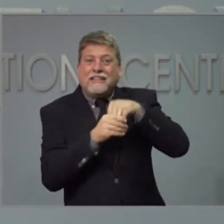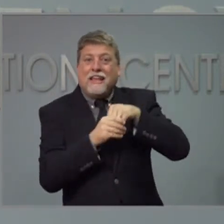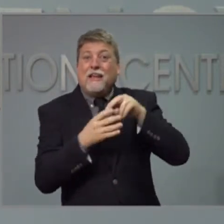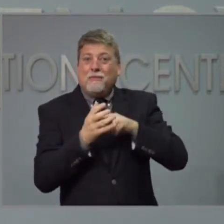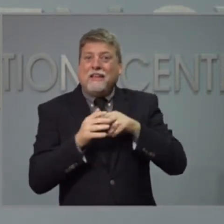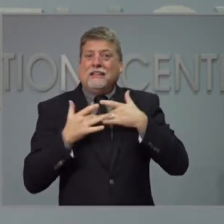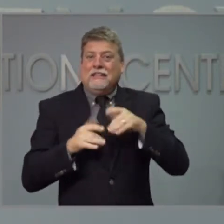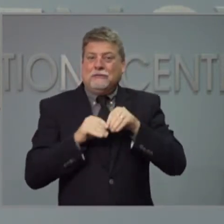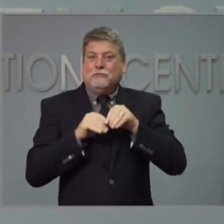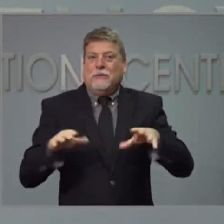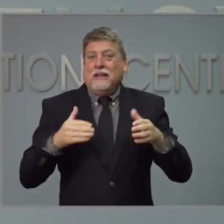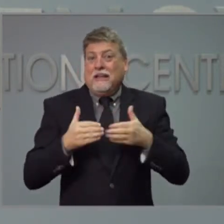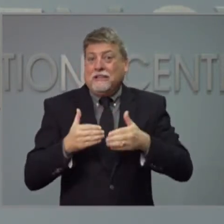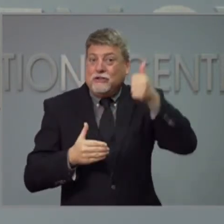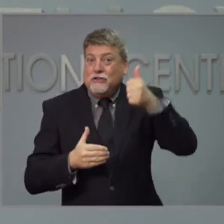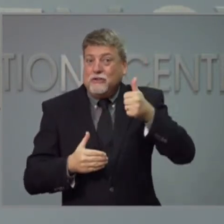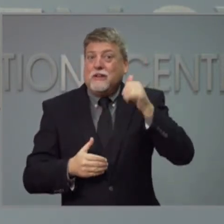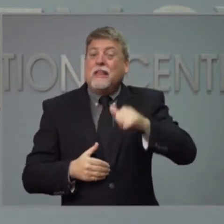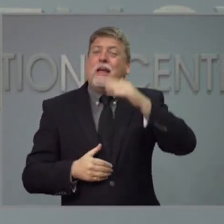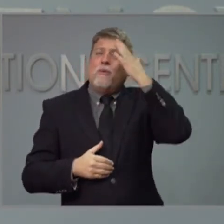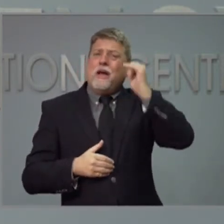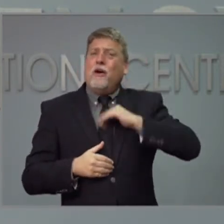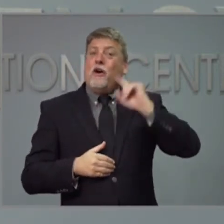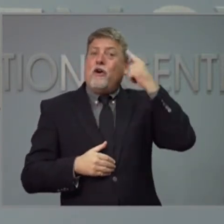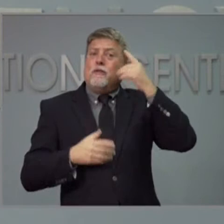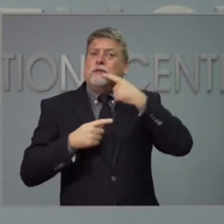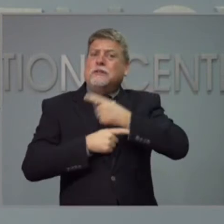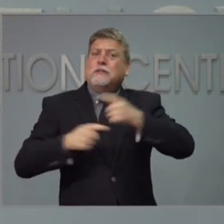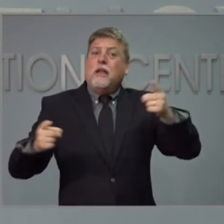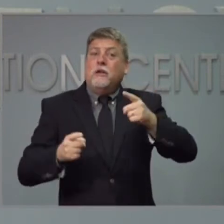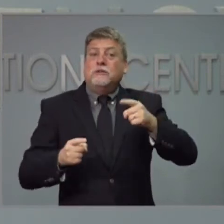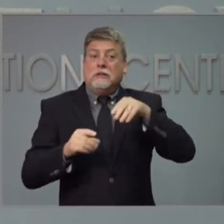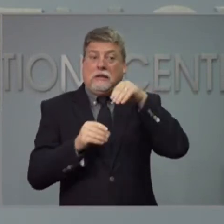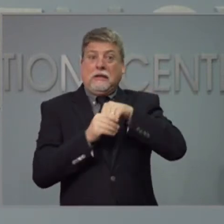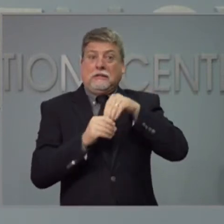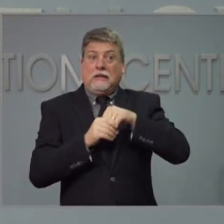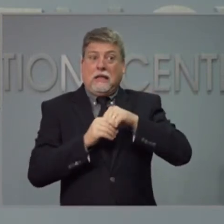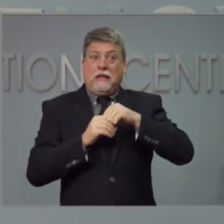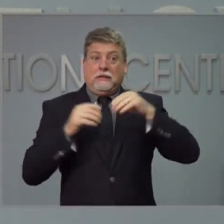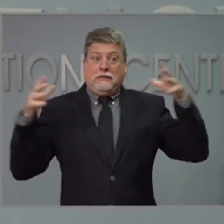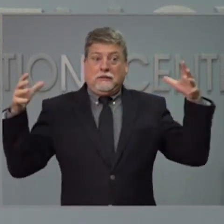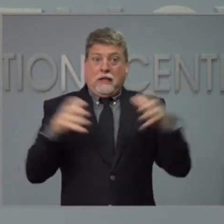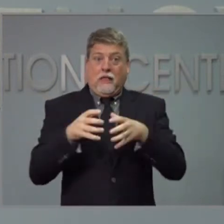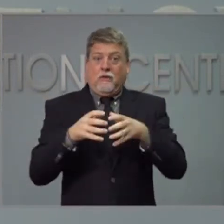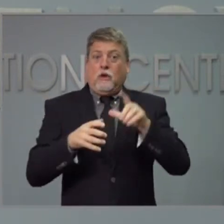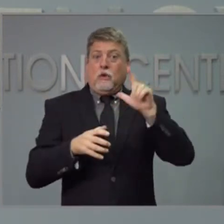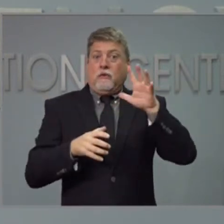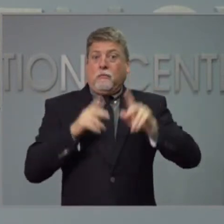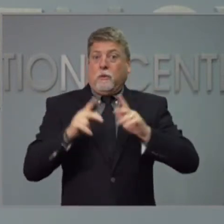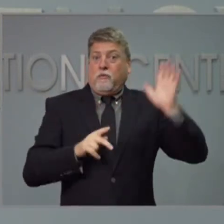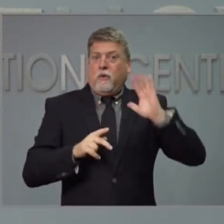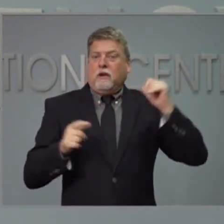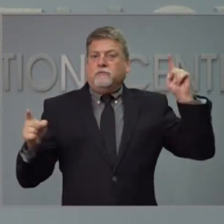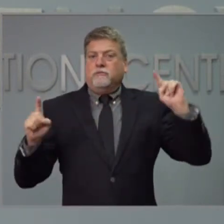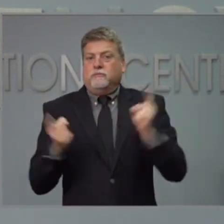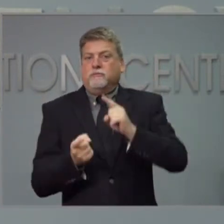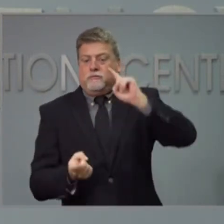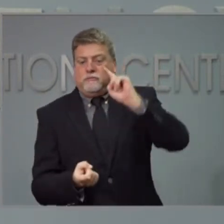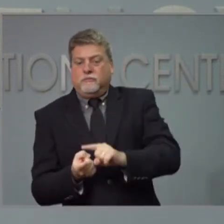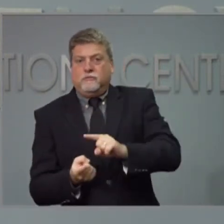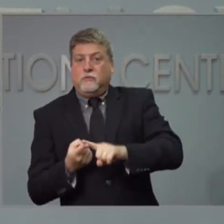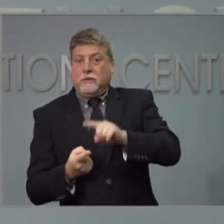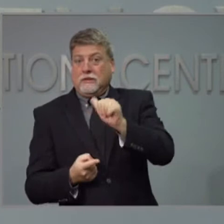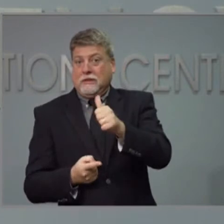down to a maximum of 10 people. Remember, more than half of adults in North Carolina are at high risk